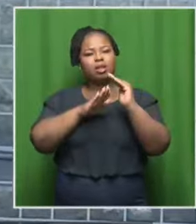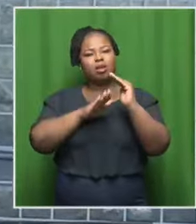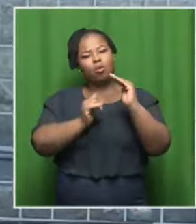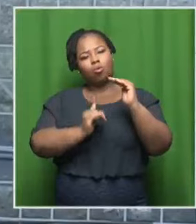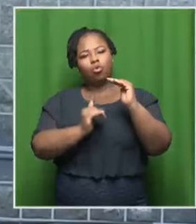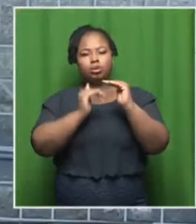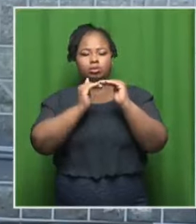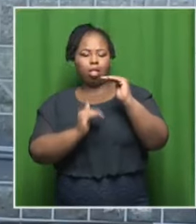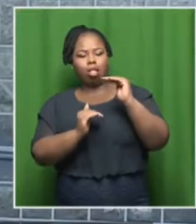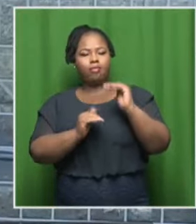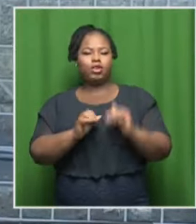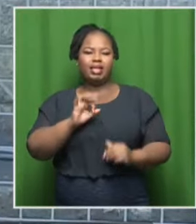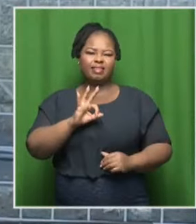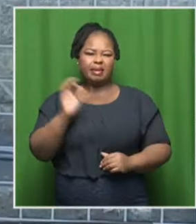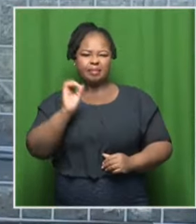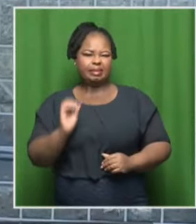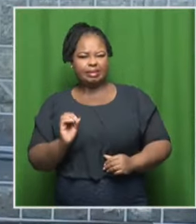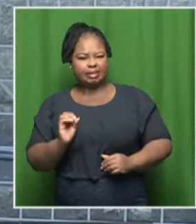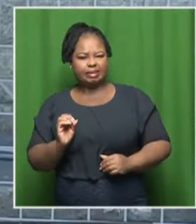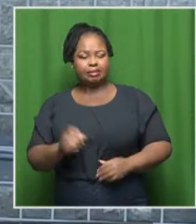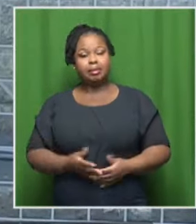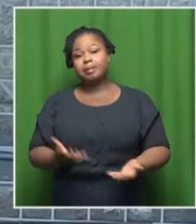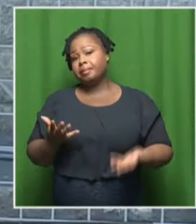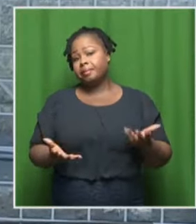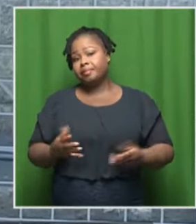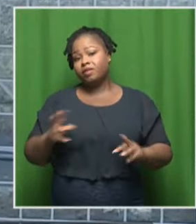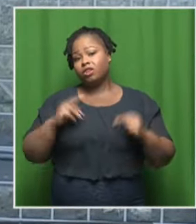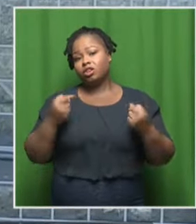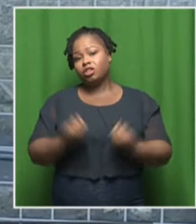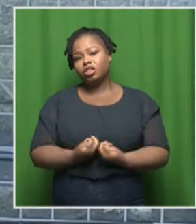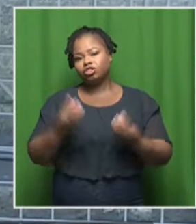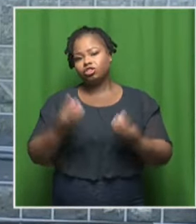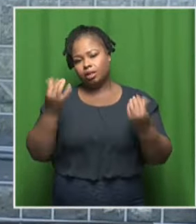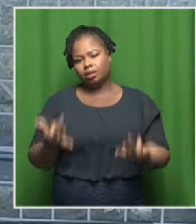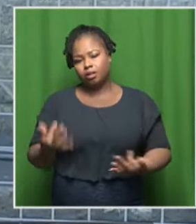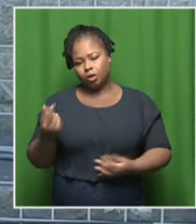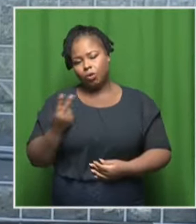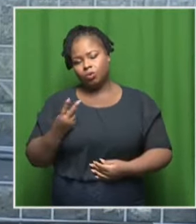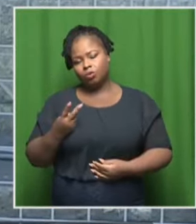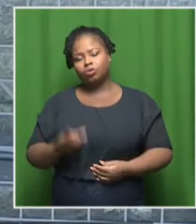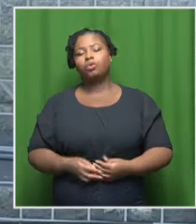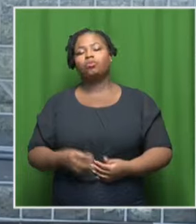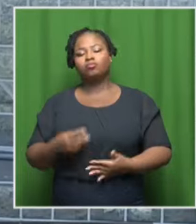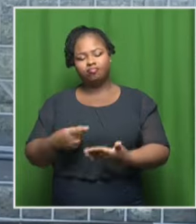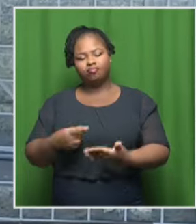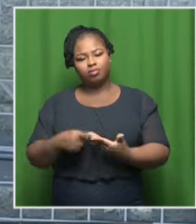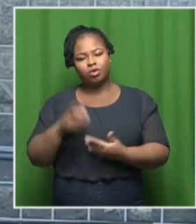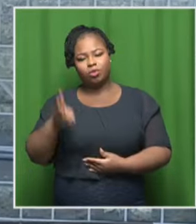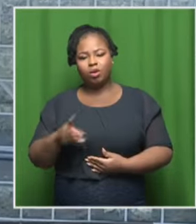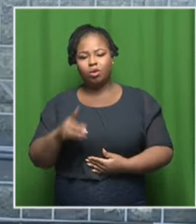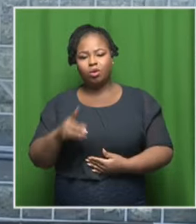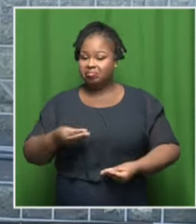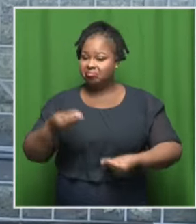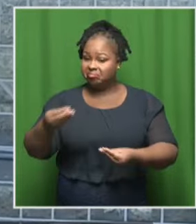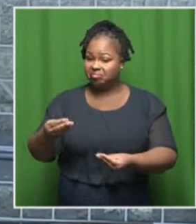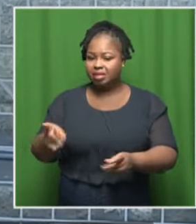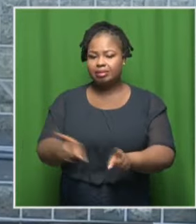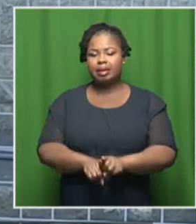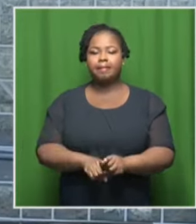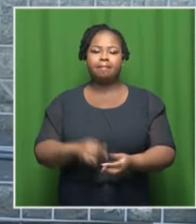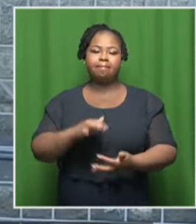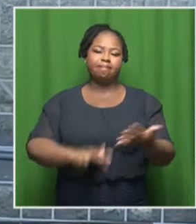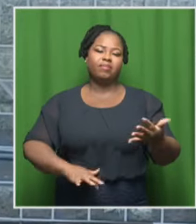3%, and maybe the National Treasury will be speaking to that as well, because they have also produced documents that speak to this very